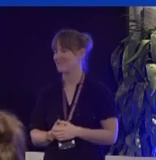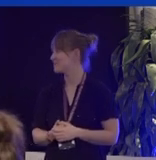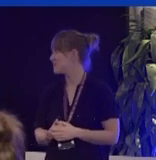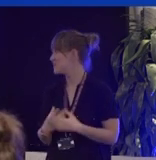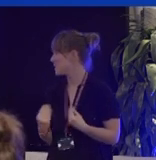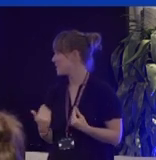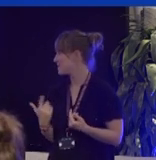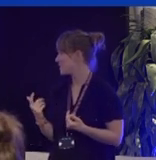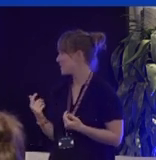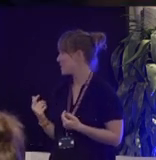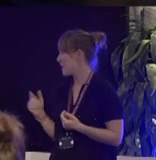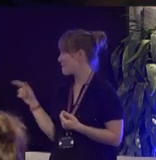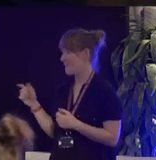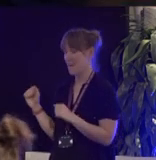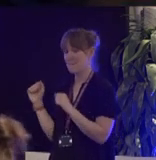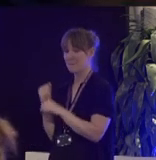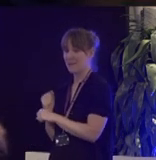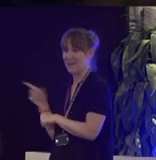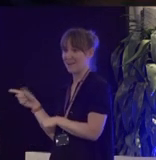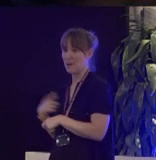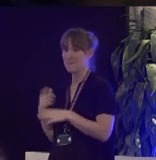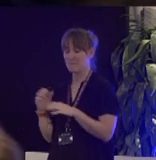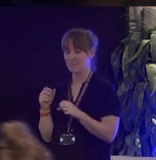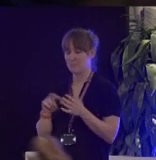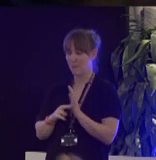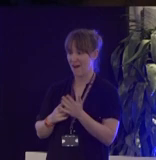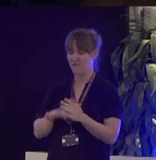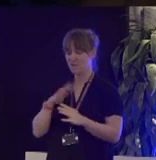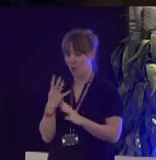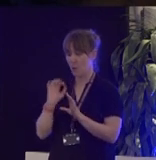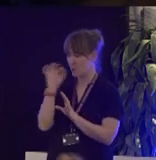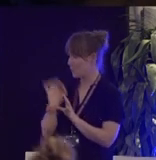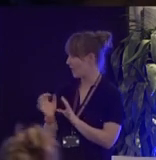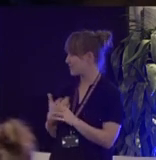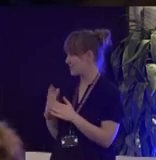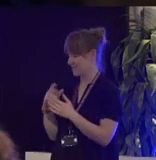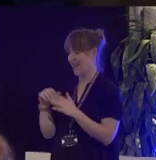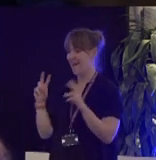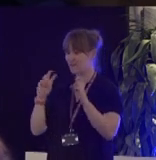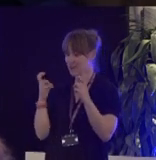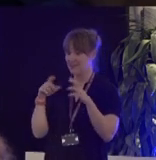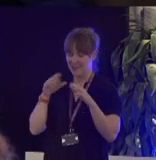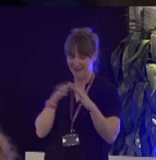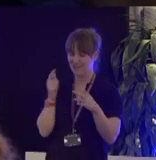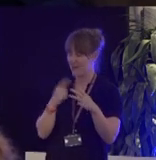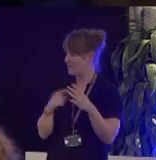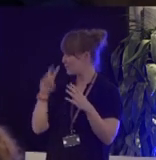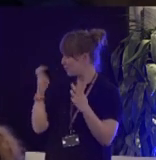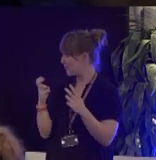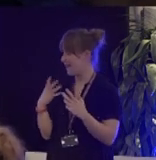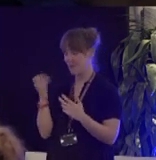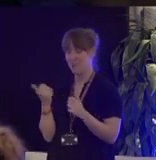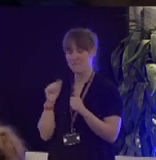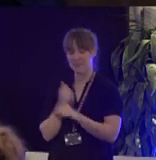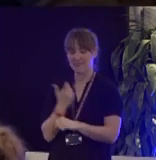Soft. You made us prepare four questions for each category. So, 4 times 5, we have 20 answers we have to work on. Yeah, that's preparation,